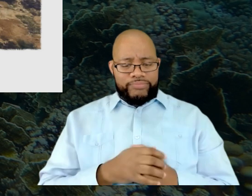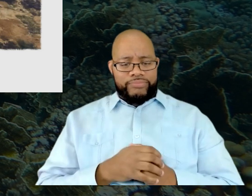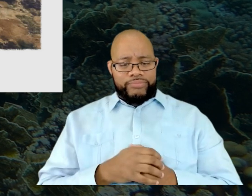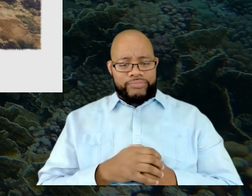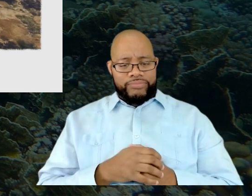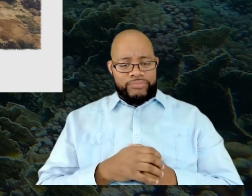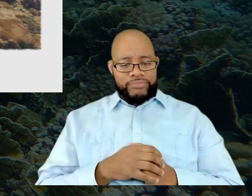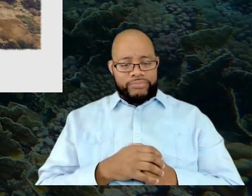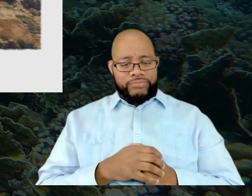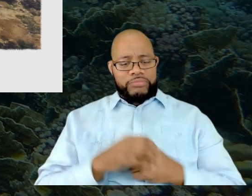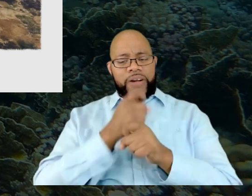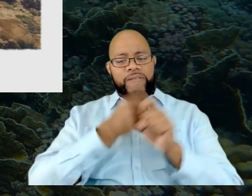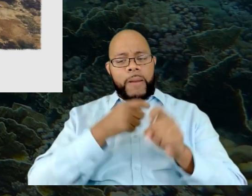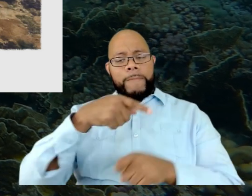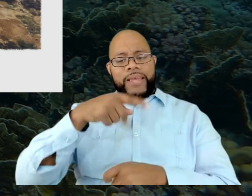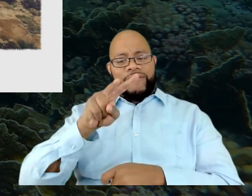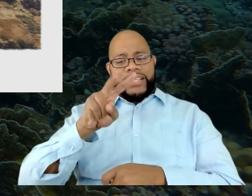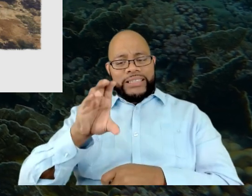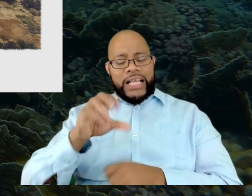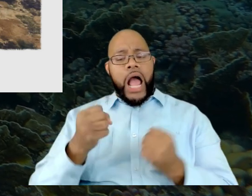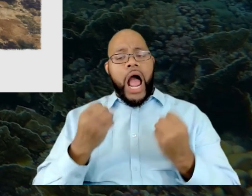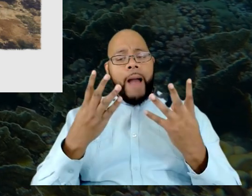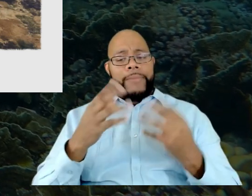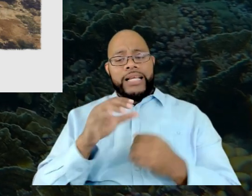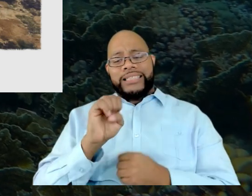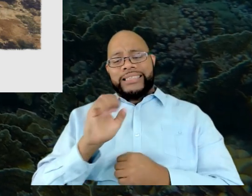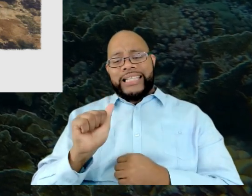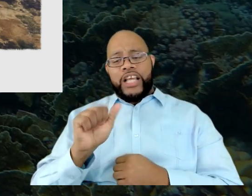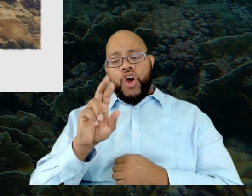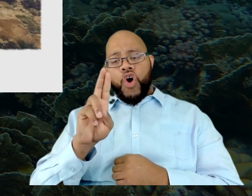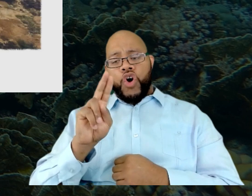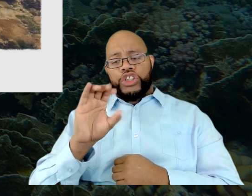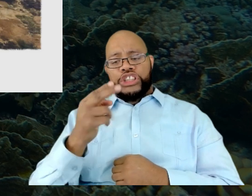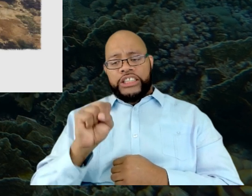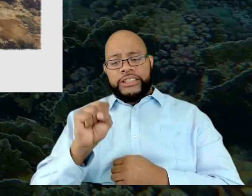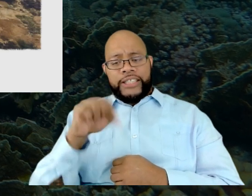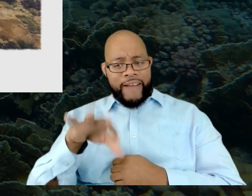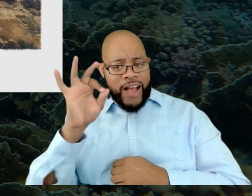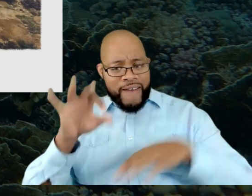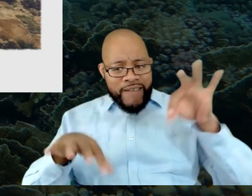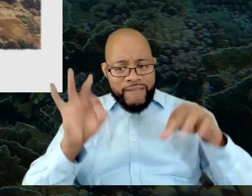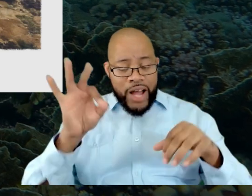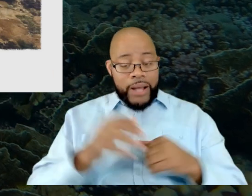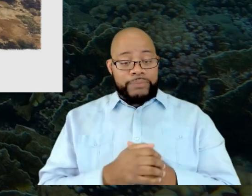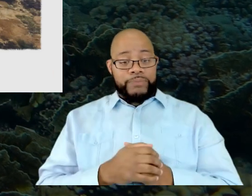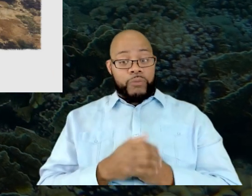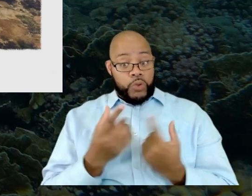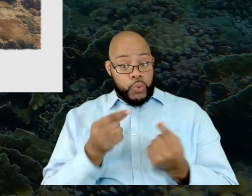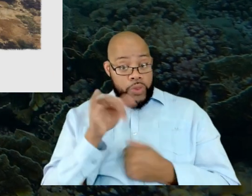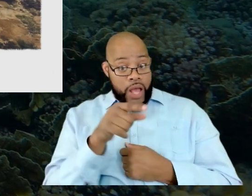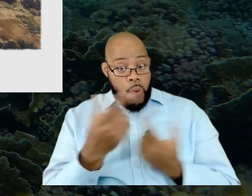made out of PVC, how many sea urchins they can find. What we did here